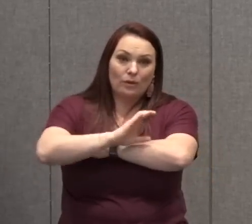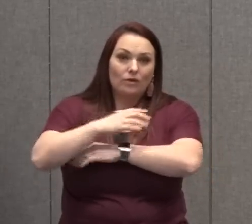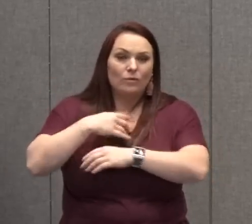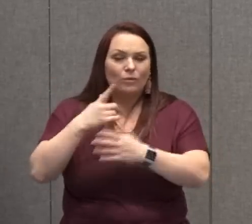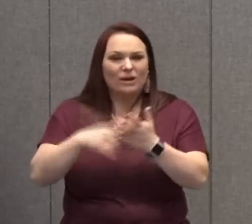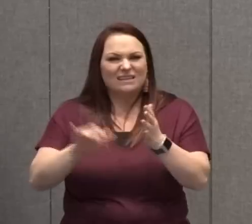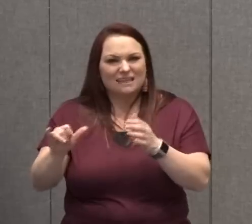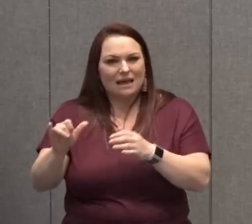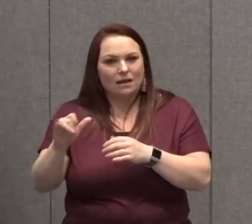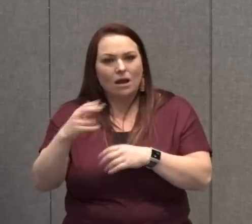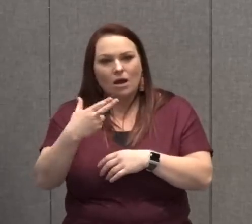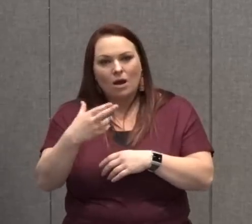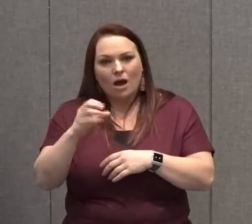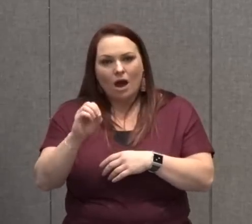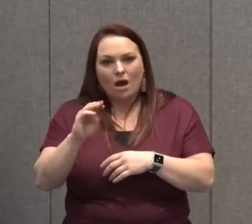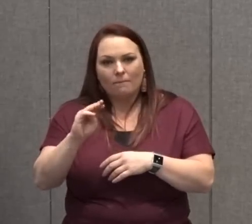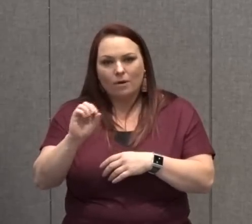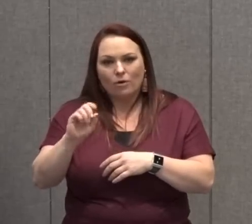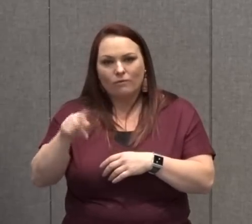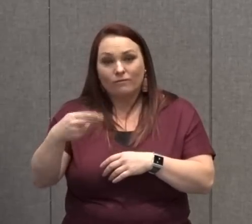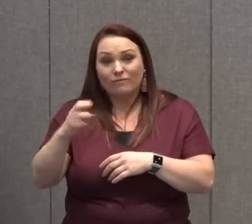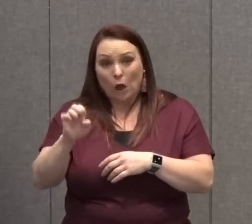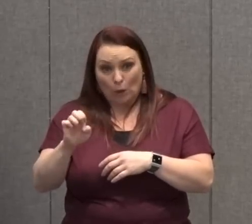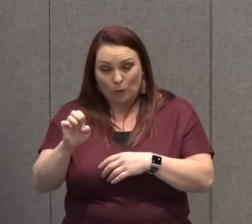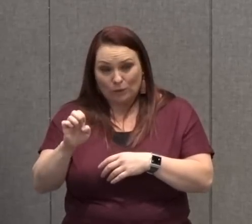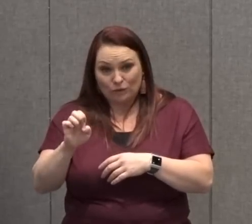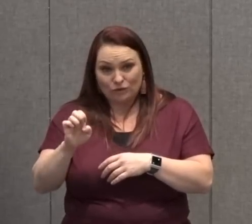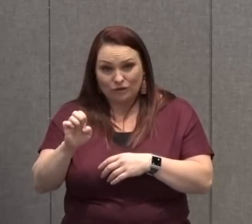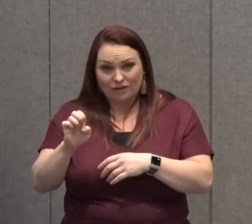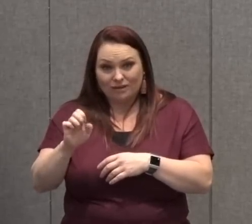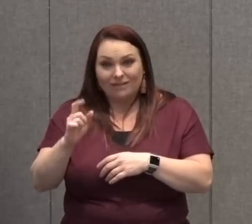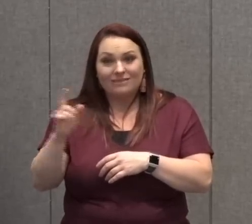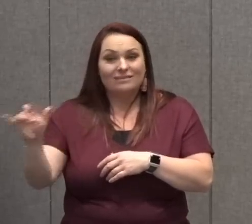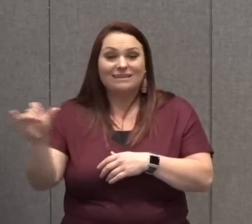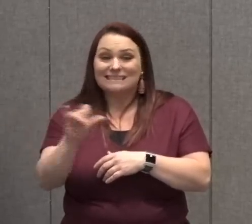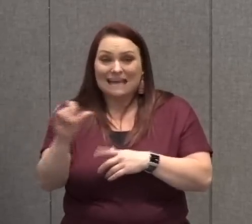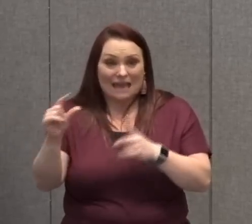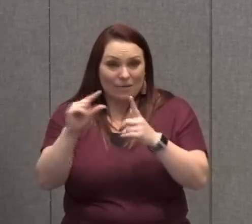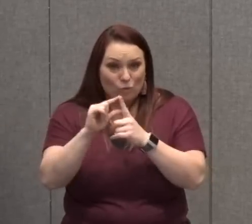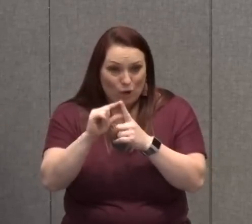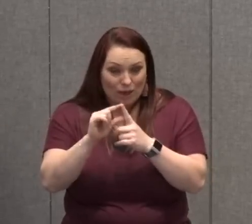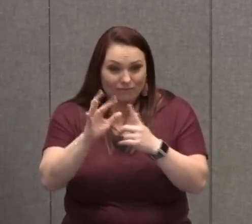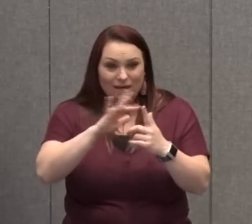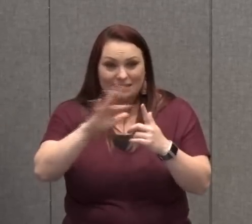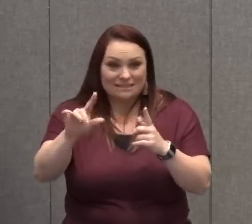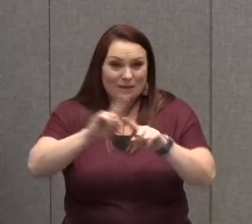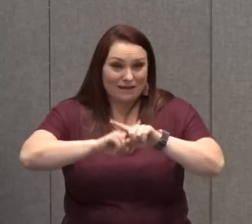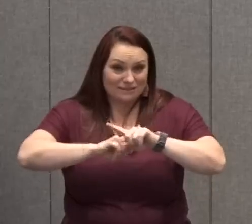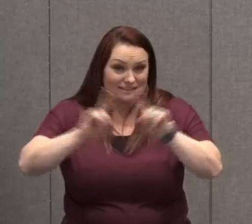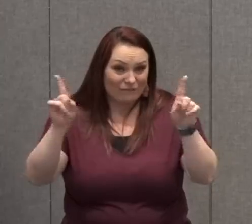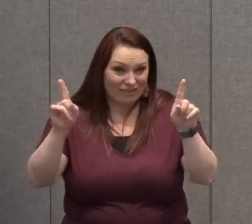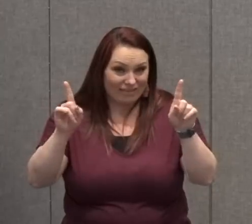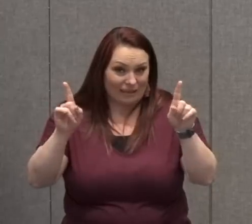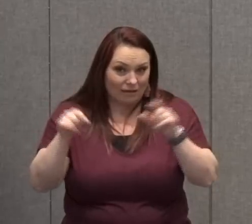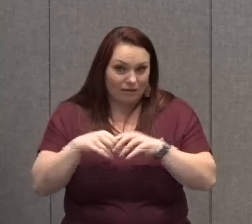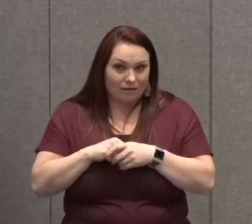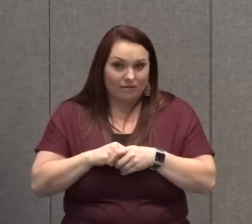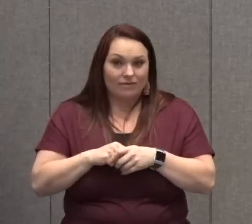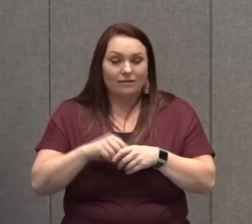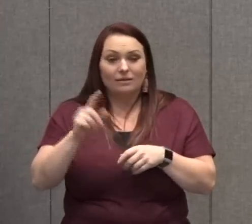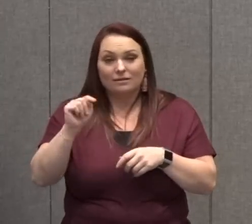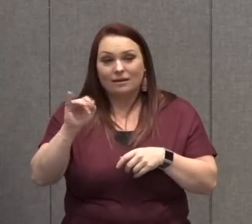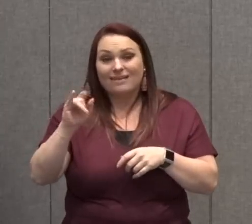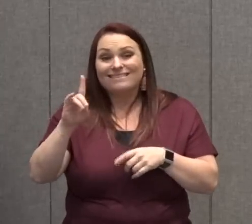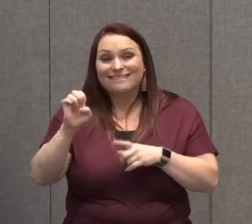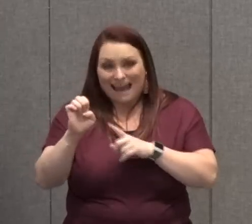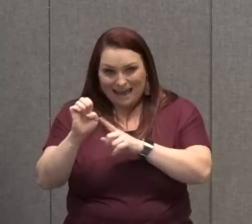homophone a homonym where they have the same word they're the same word but it's spelled differently right good job tide